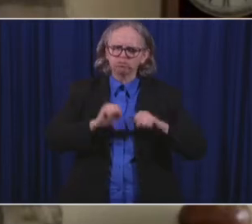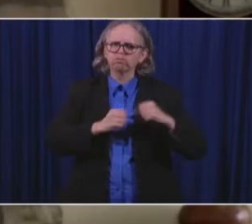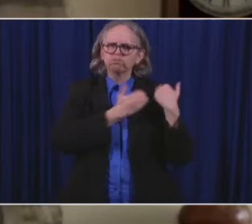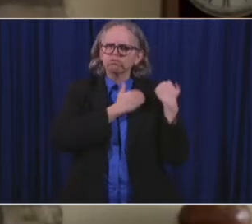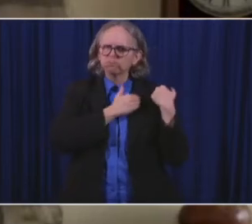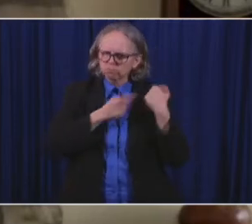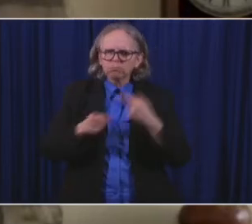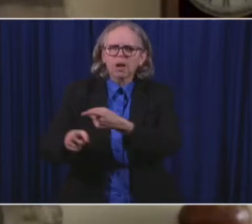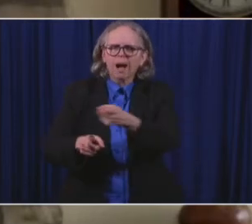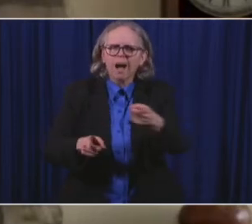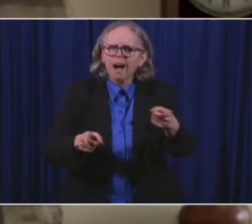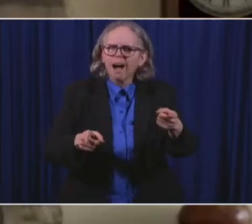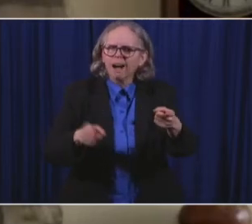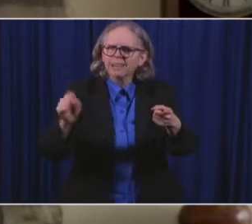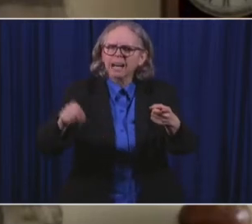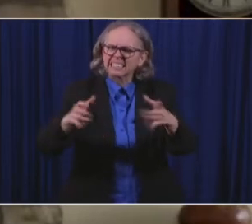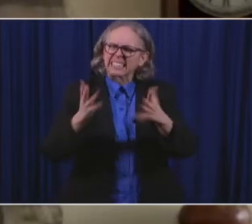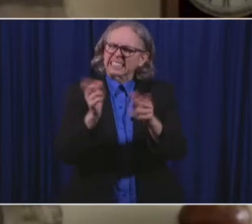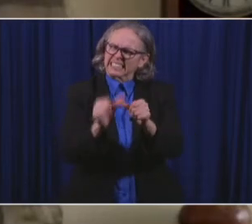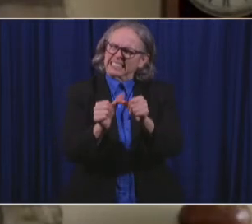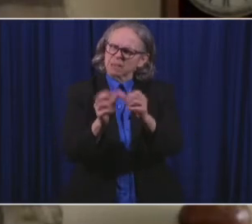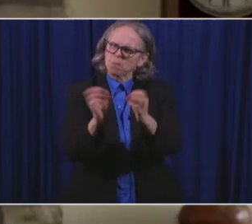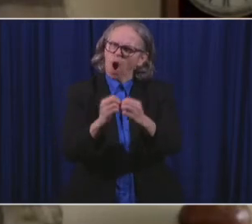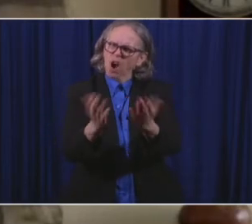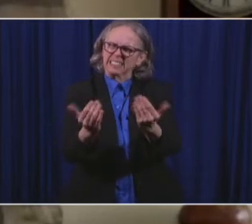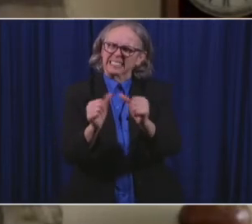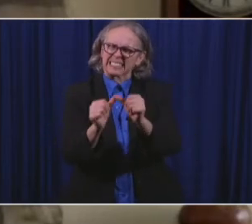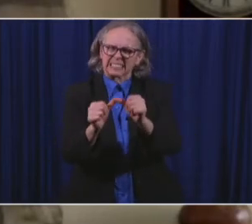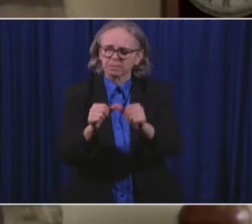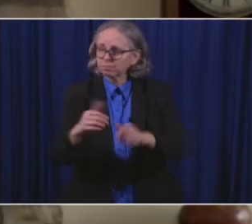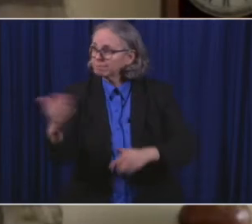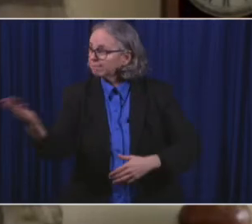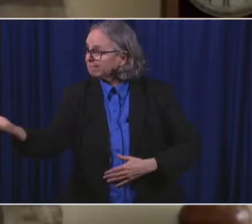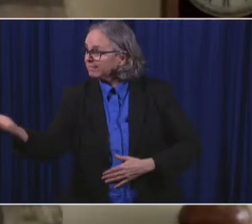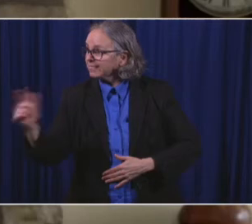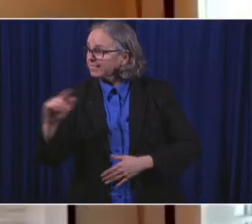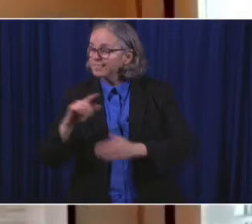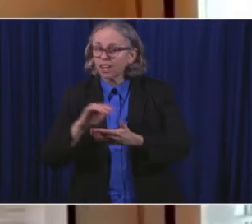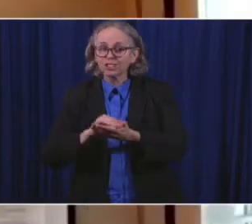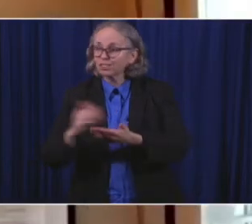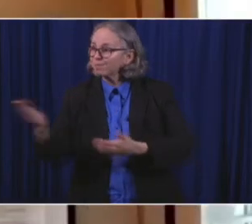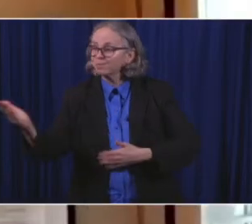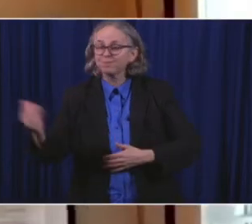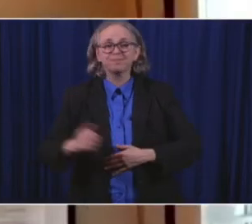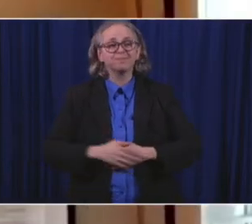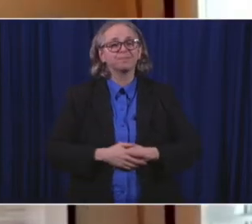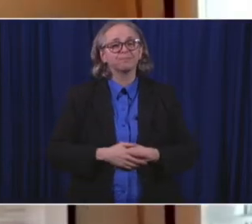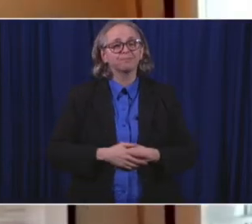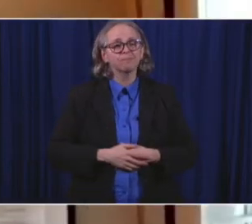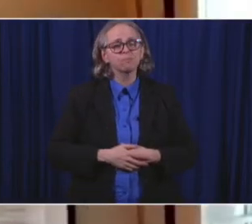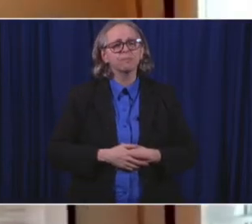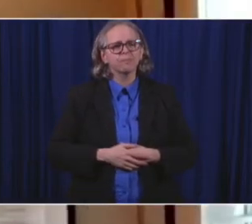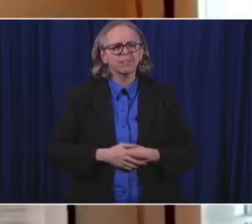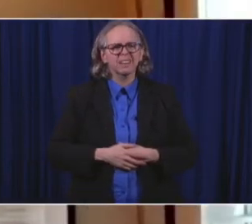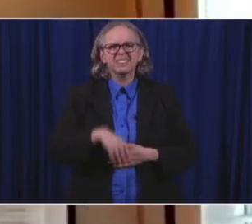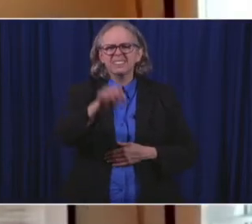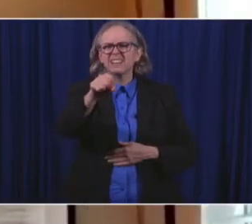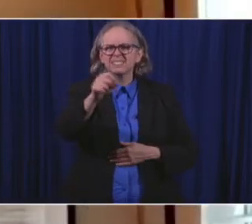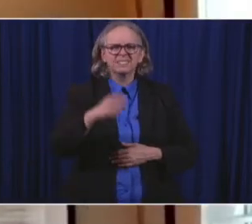period of time. But Bruce, you want to make any? Yes, Governor. I think what I'd add to that